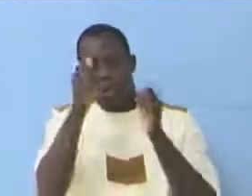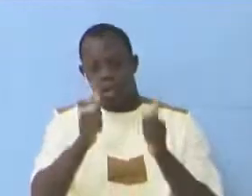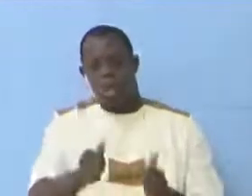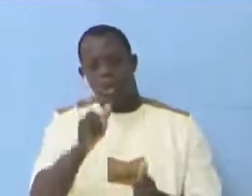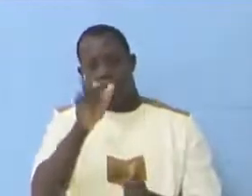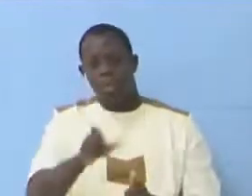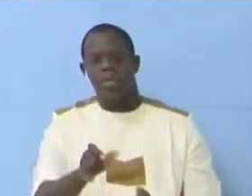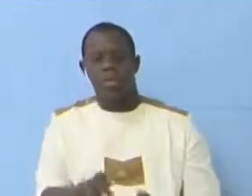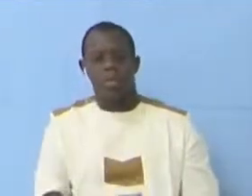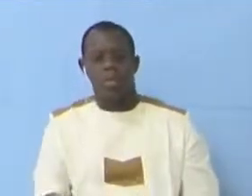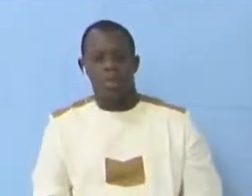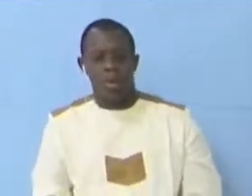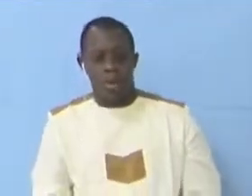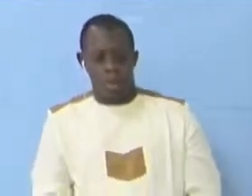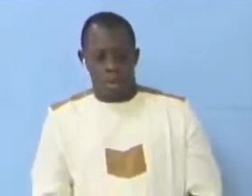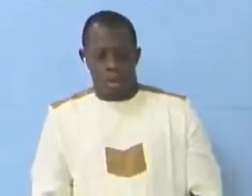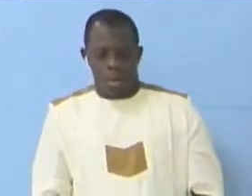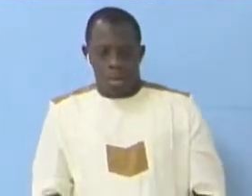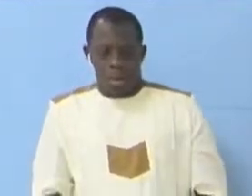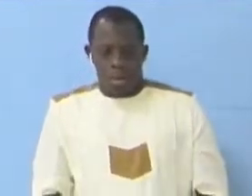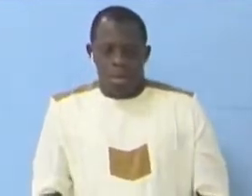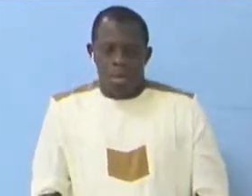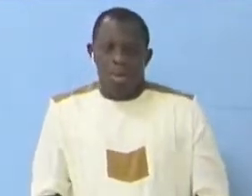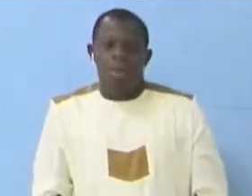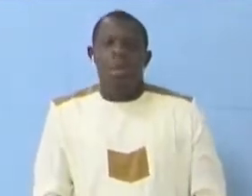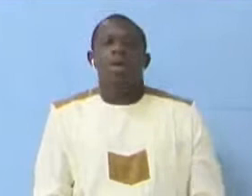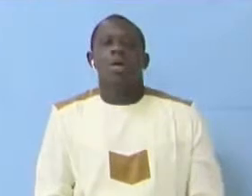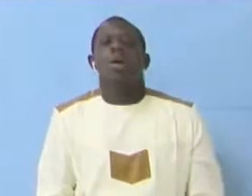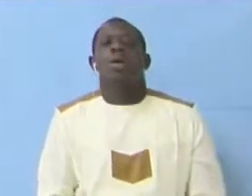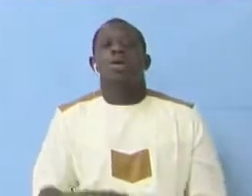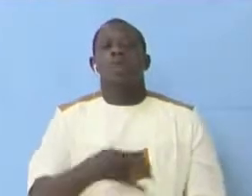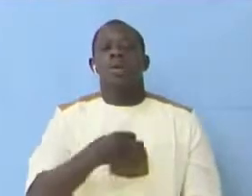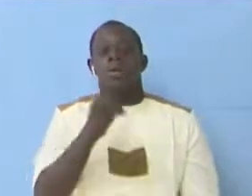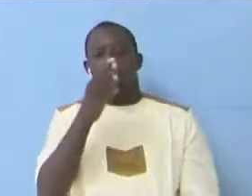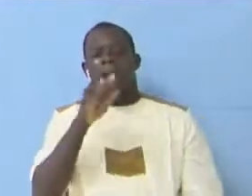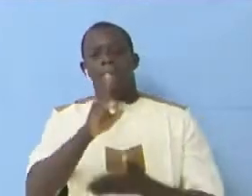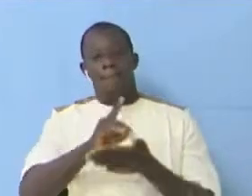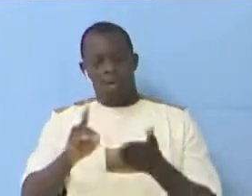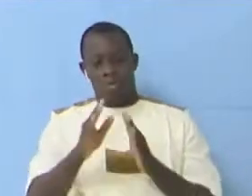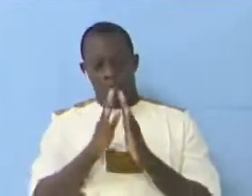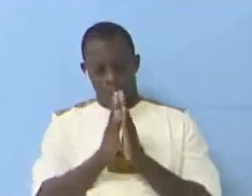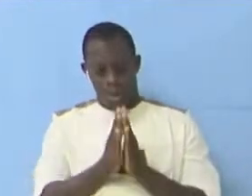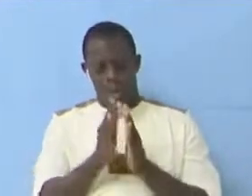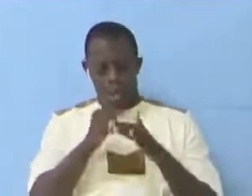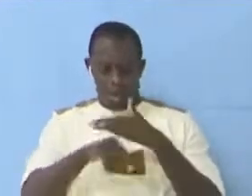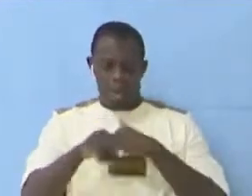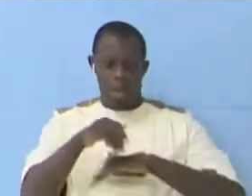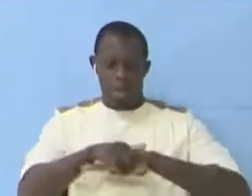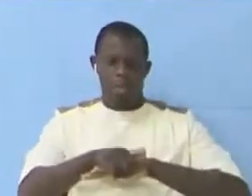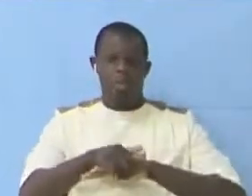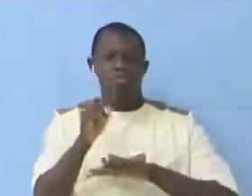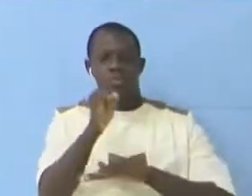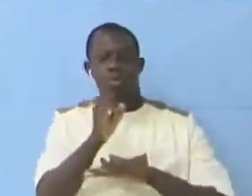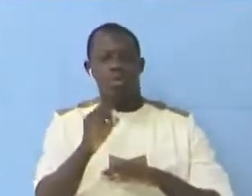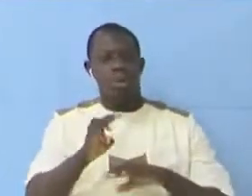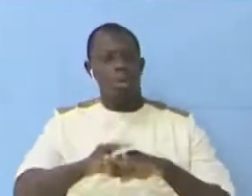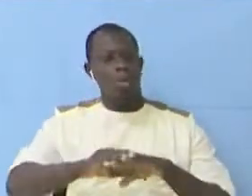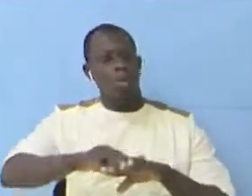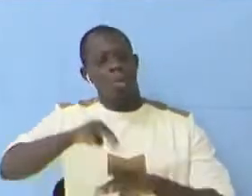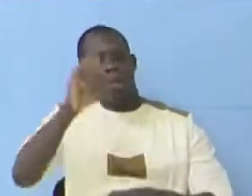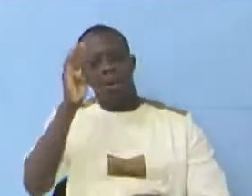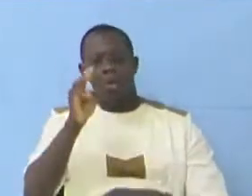I will have to say part of this prayer in English because most of the victims are non-Gambians.